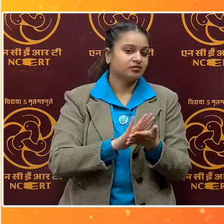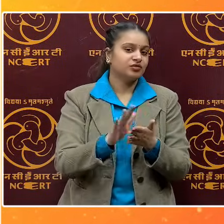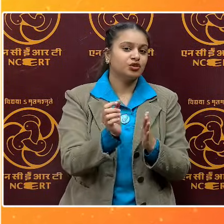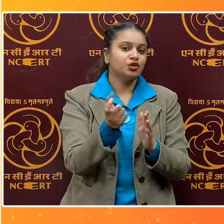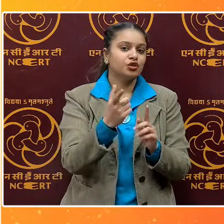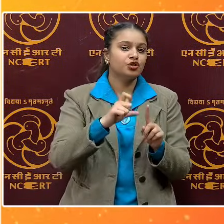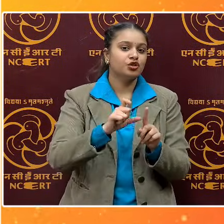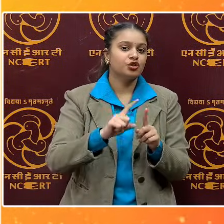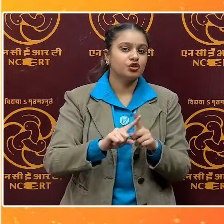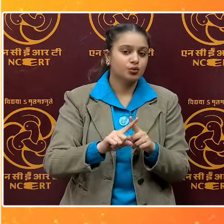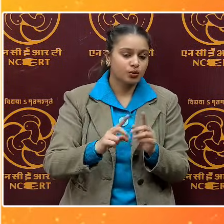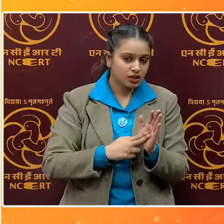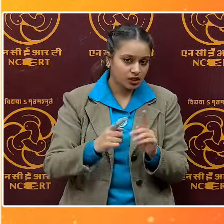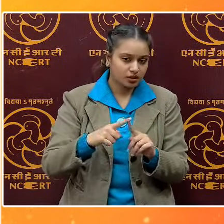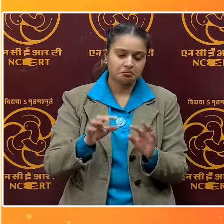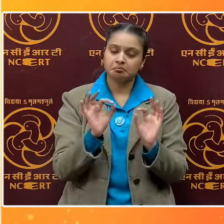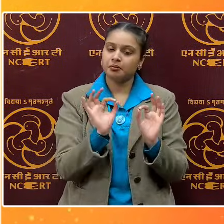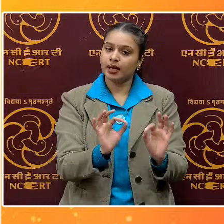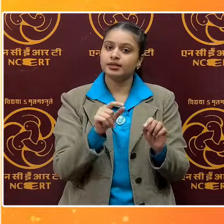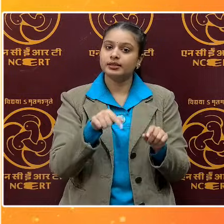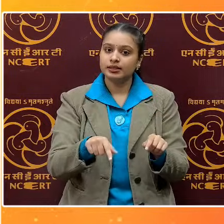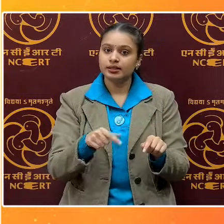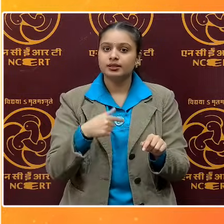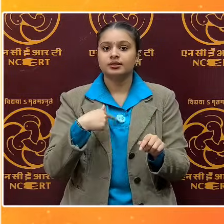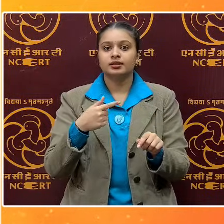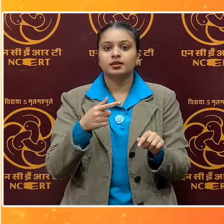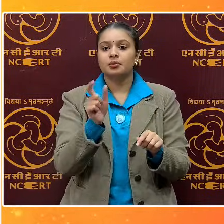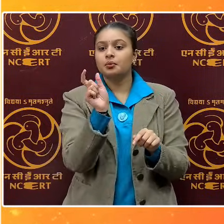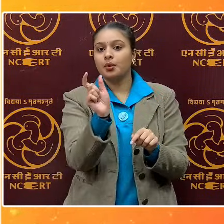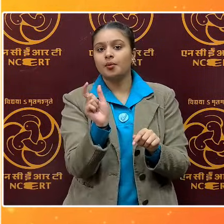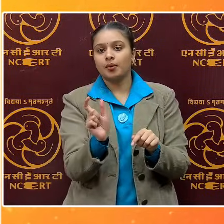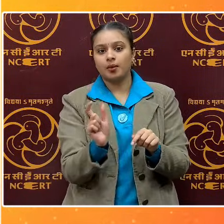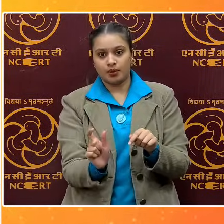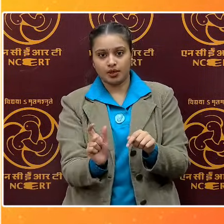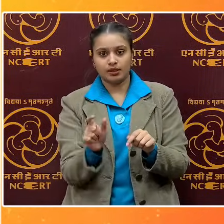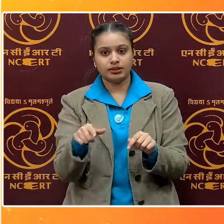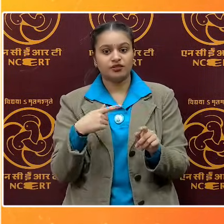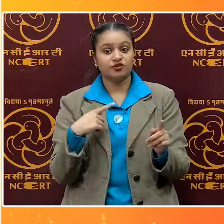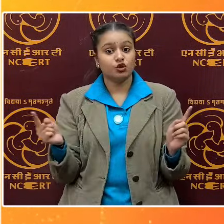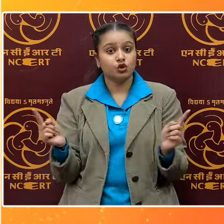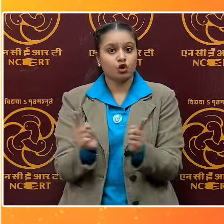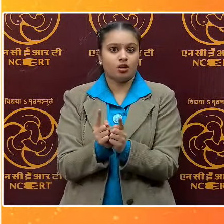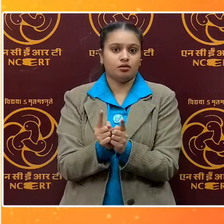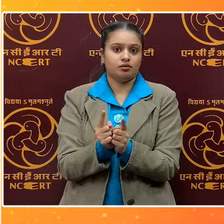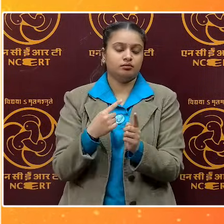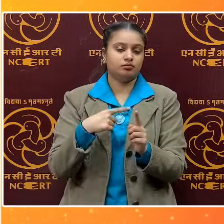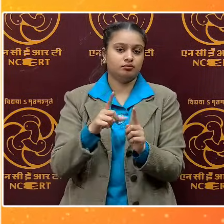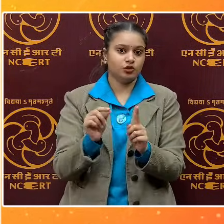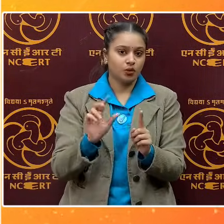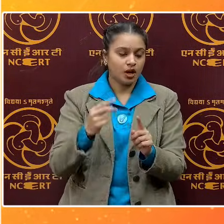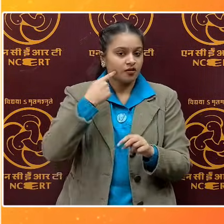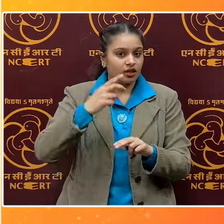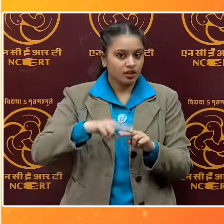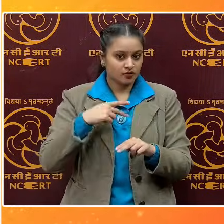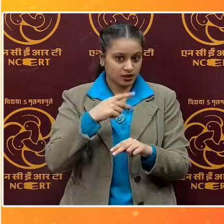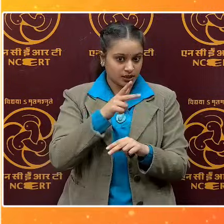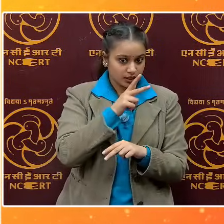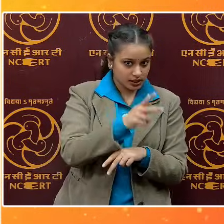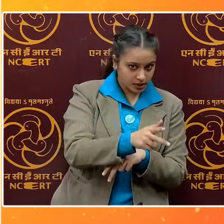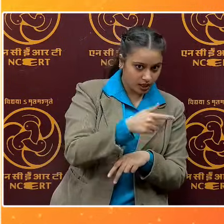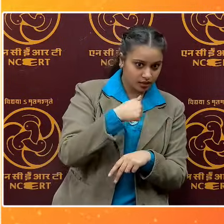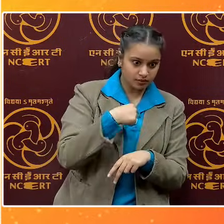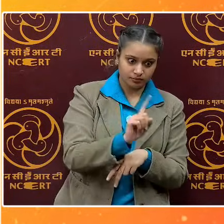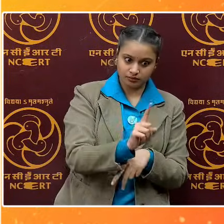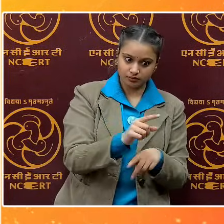not. Absolutely. That's great. So these are the contraction words. Means we shorten them while we're saying that don't do